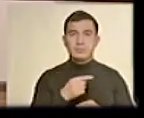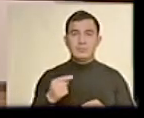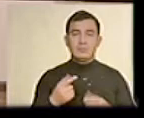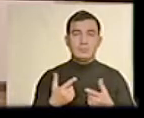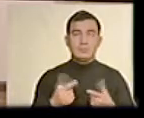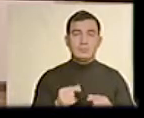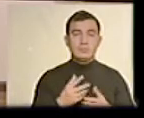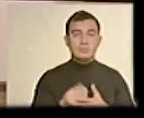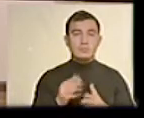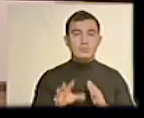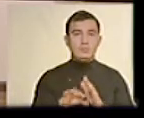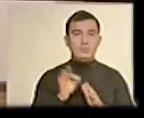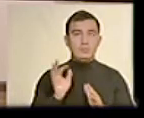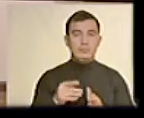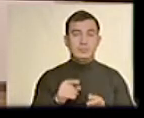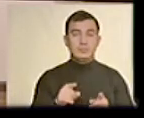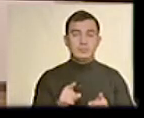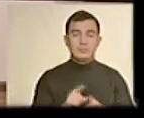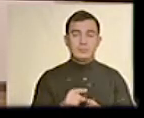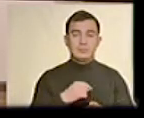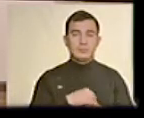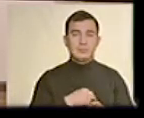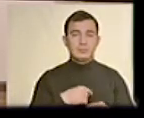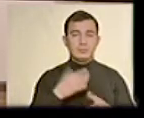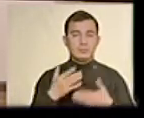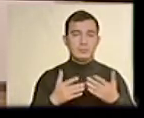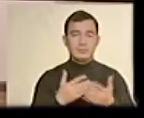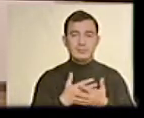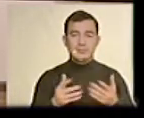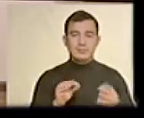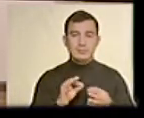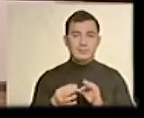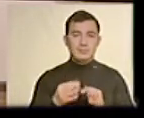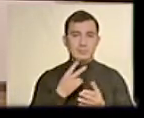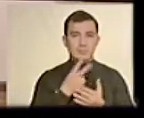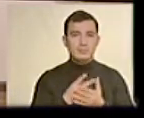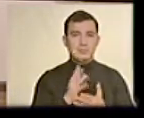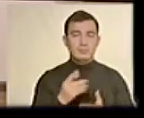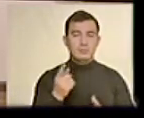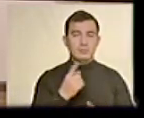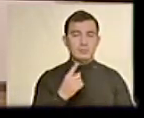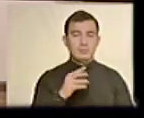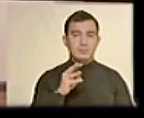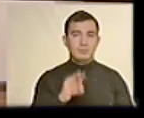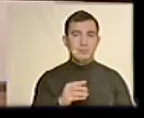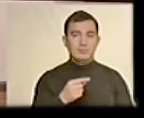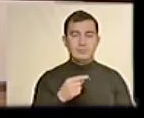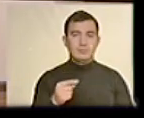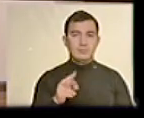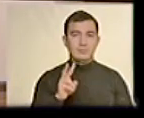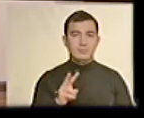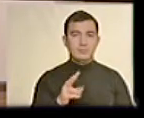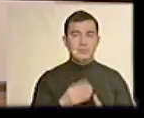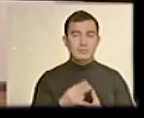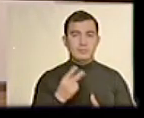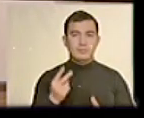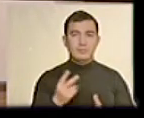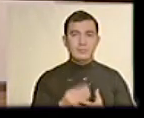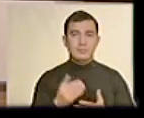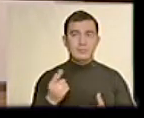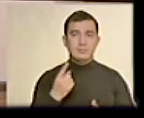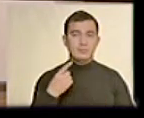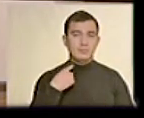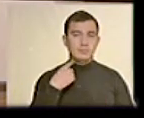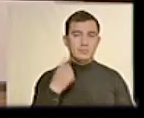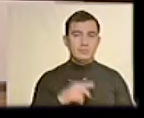shu formulaga asosan misolimizni ishlaymiz. Birinchi sonimiz m, ikkinchi sonimiz 2. Demek birinci sonunun